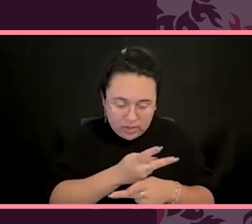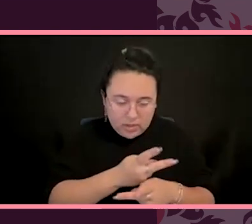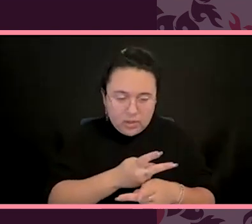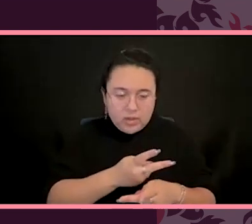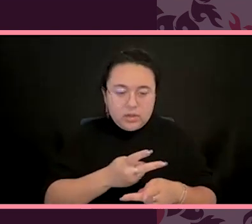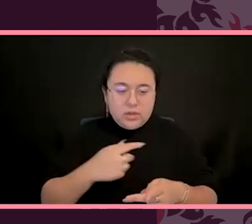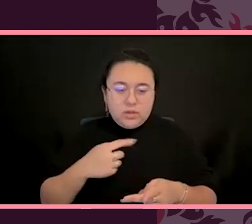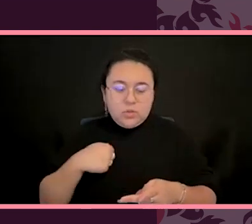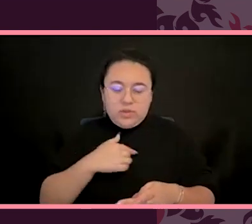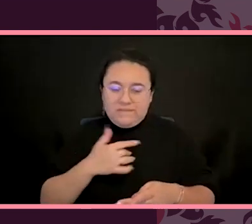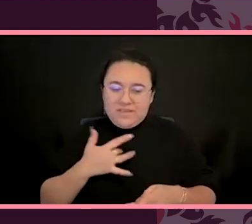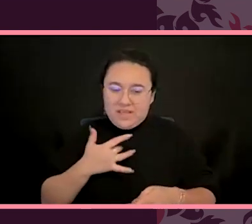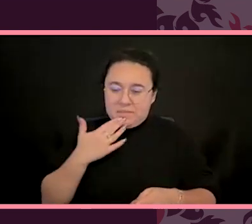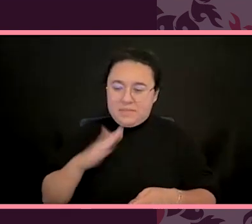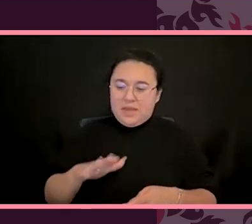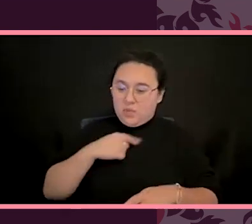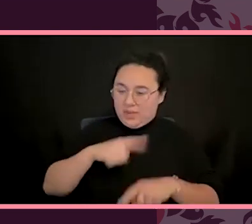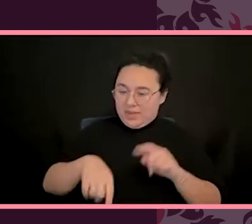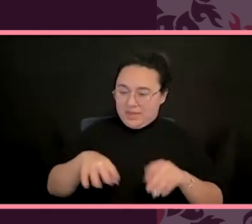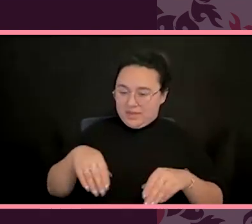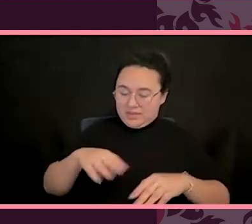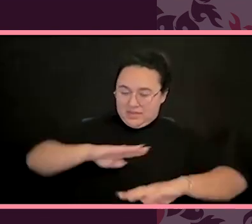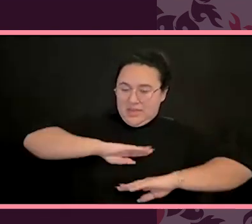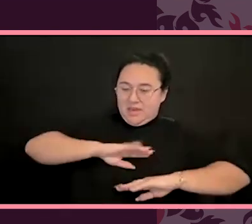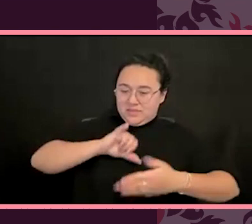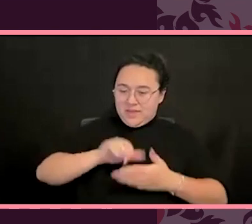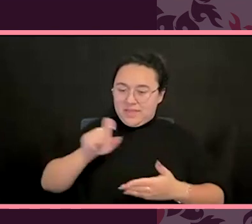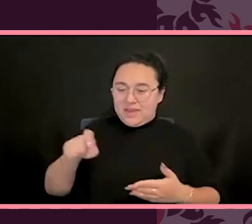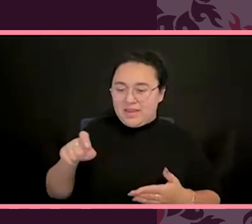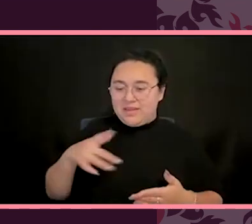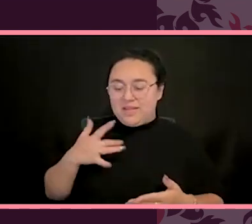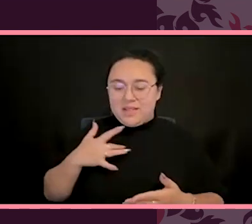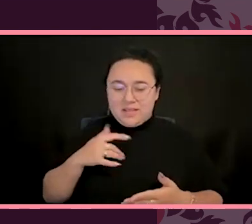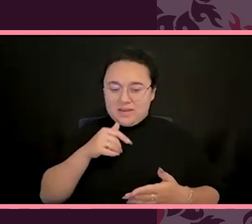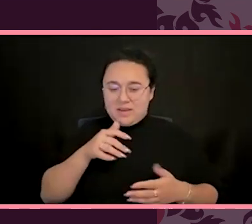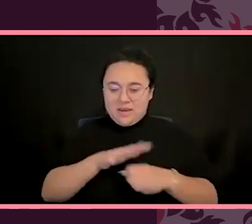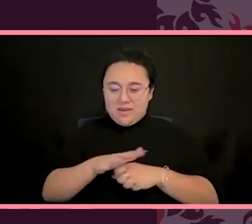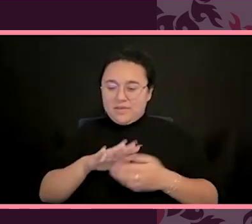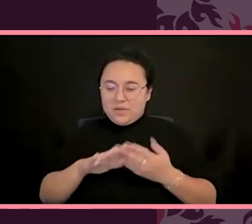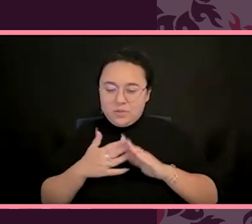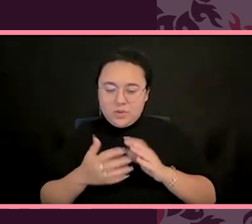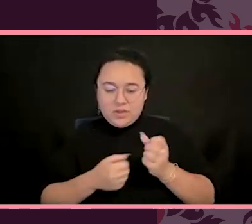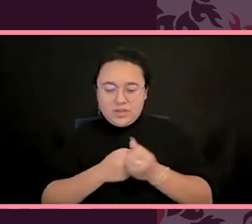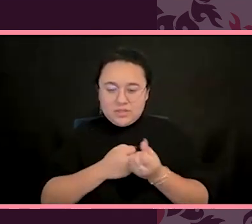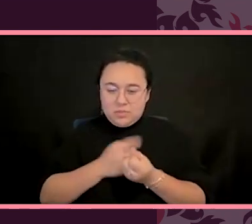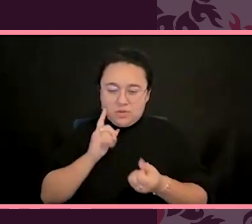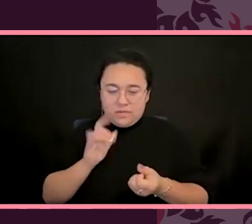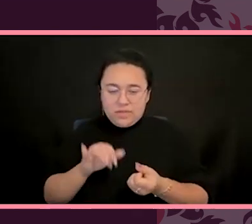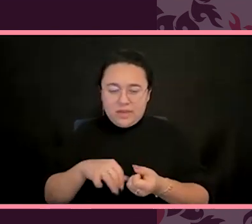made to feel bad if we can't meet it, right? So there's a sort of a lack of community and support.